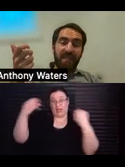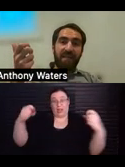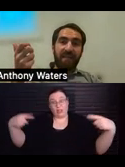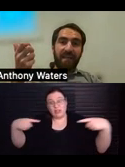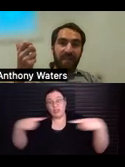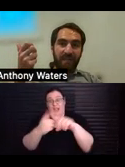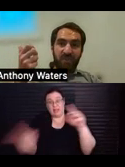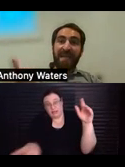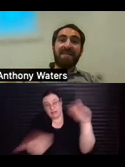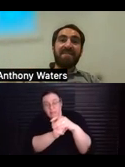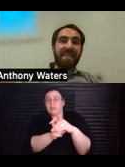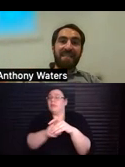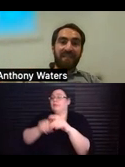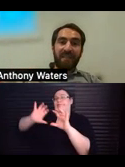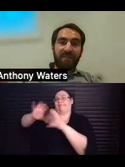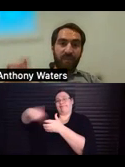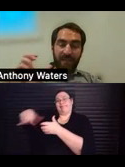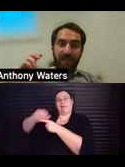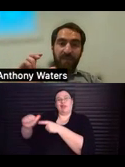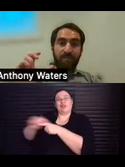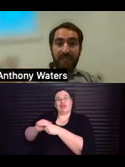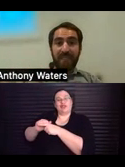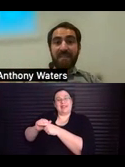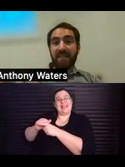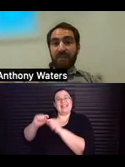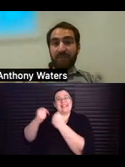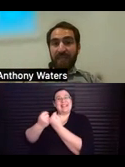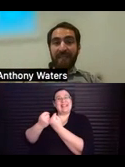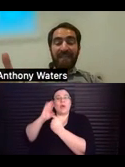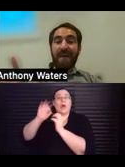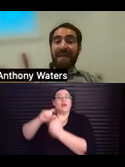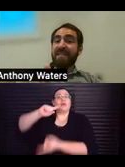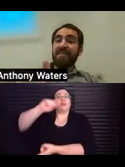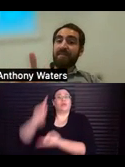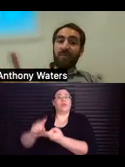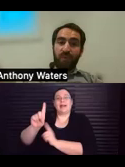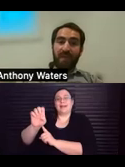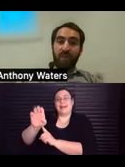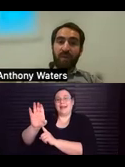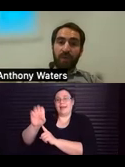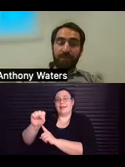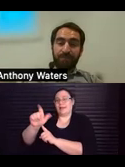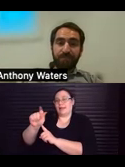send trained de-escalators rather than police to intervene, and you access them through